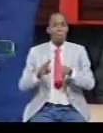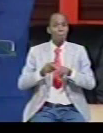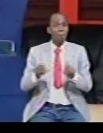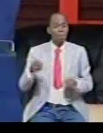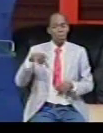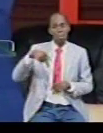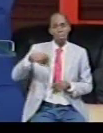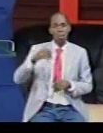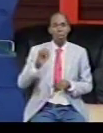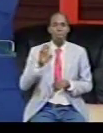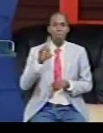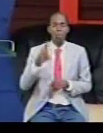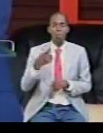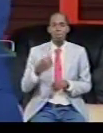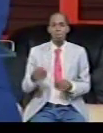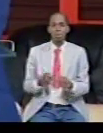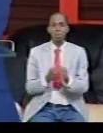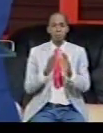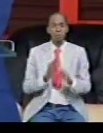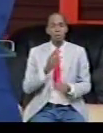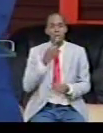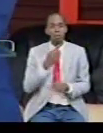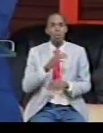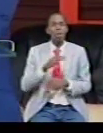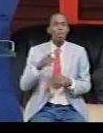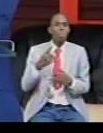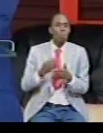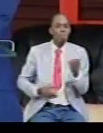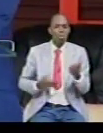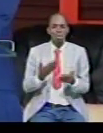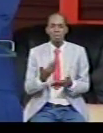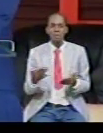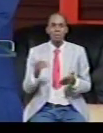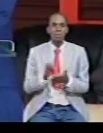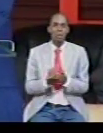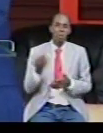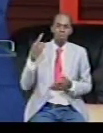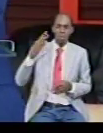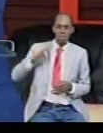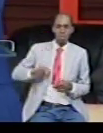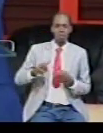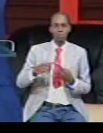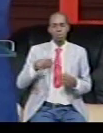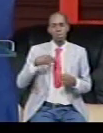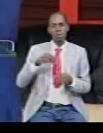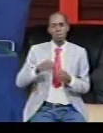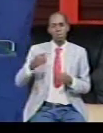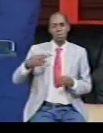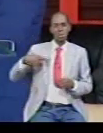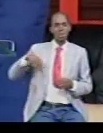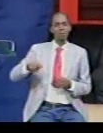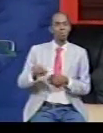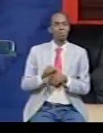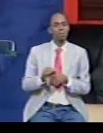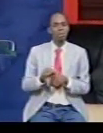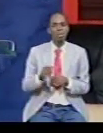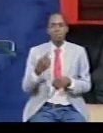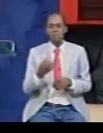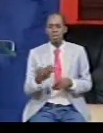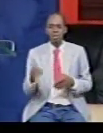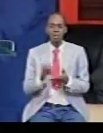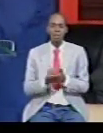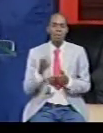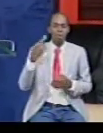said, what things were gained to me in the Jewish religion? What things were gained to me in the